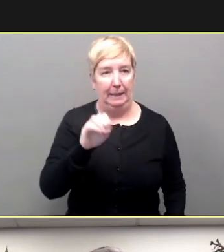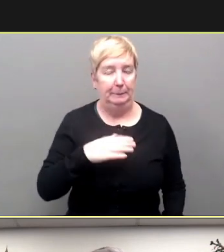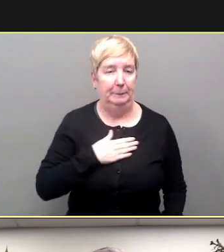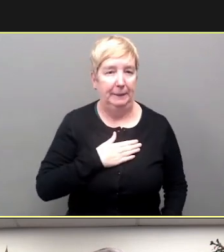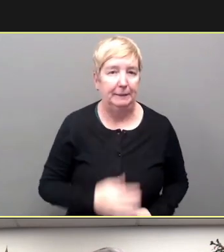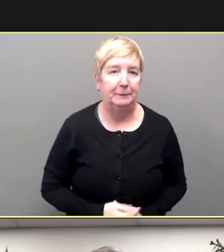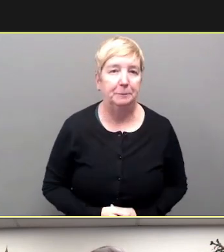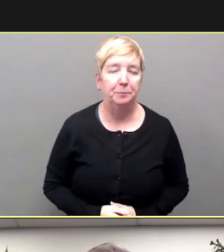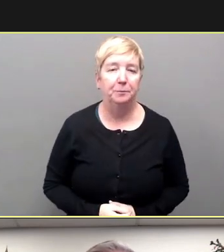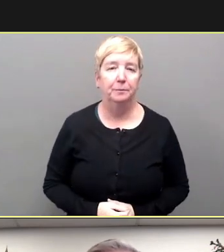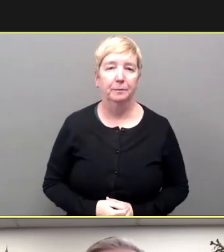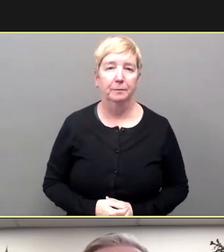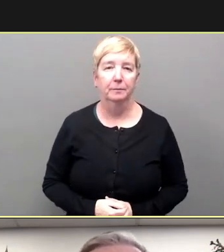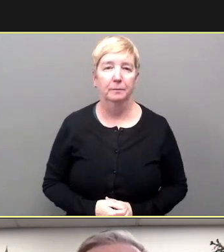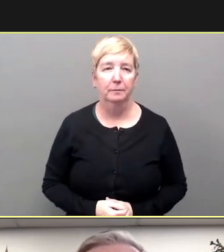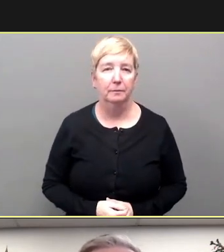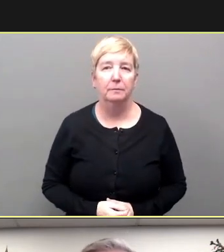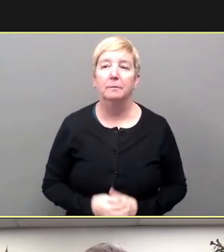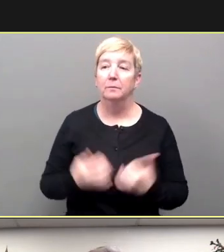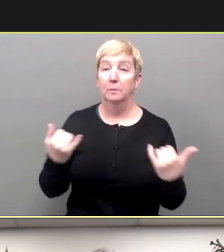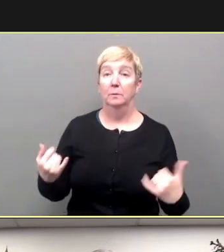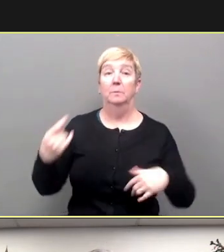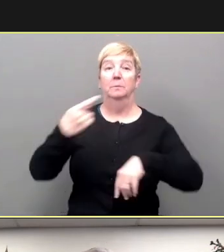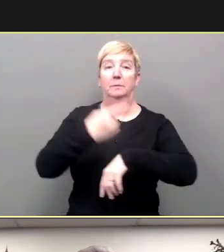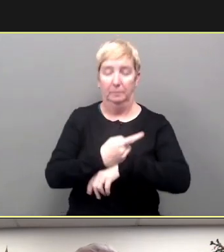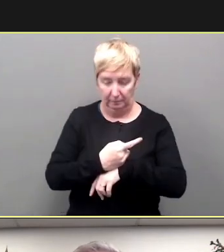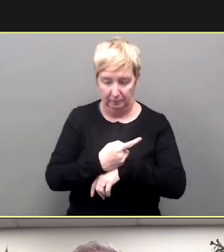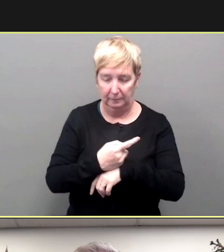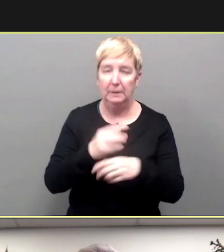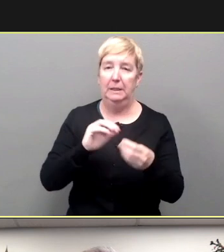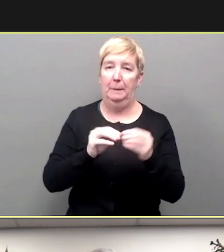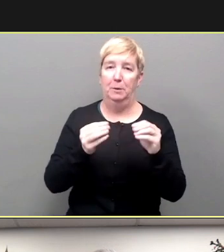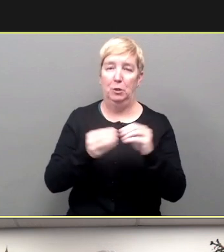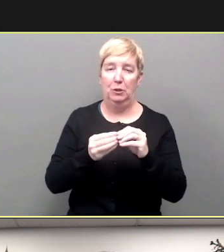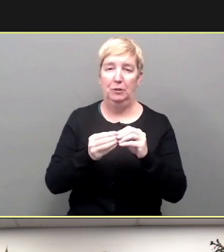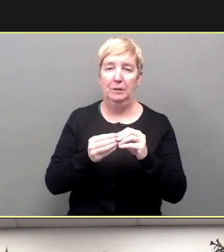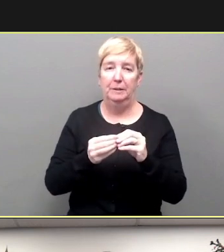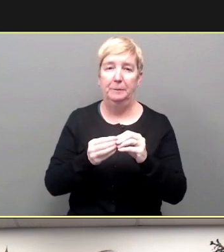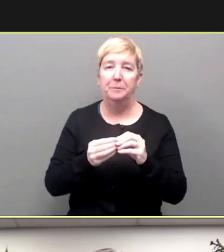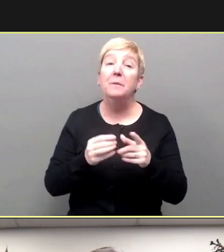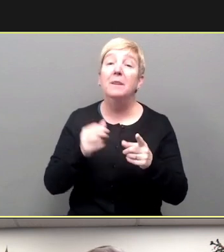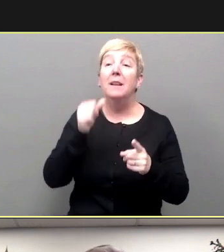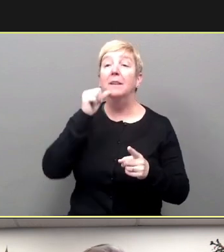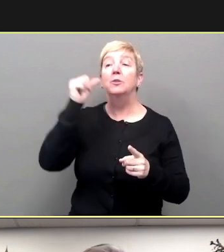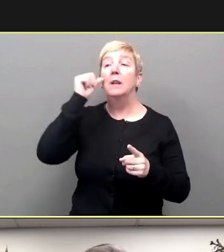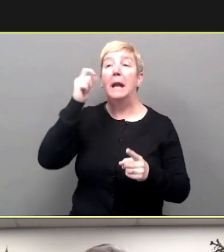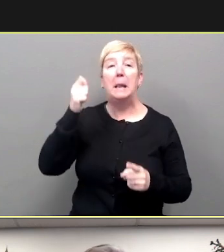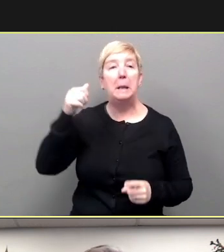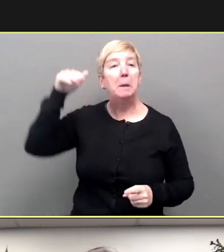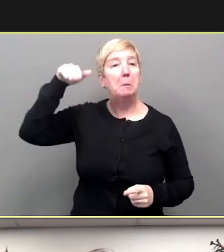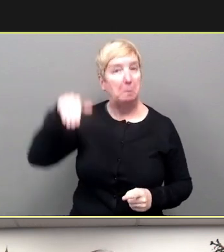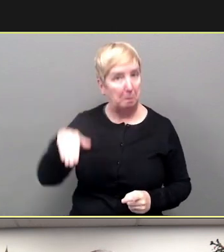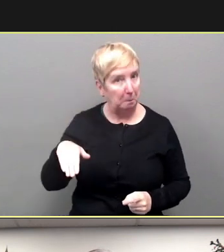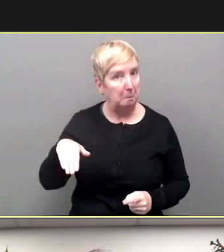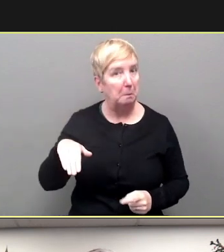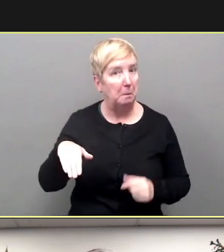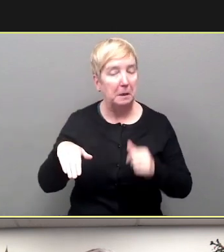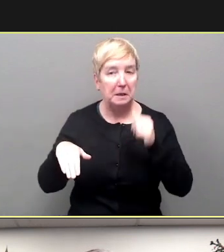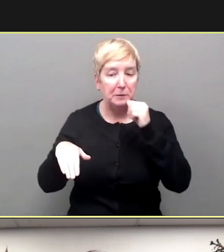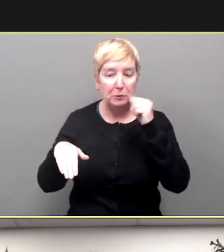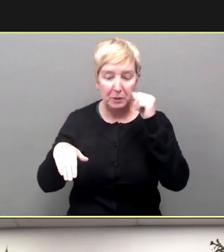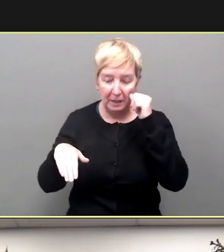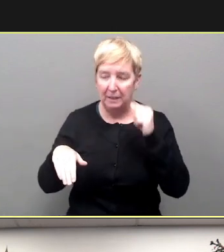Brianna. This is today's epidemiology report after a slightly lower number of cases over the